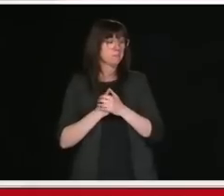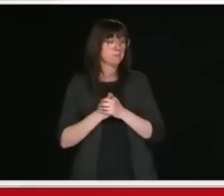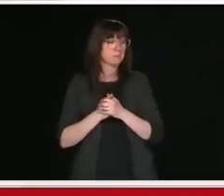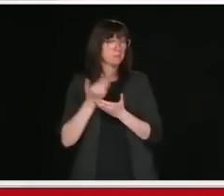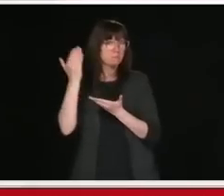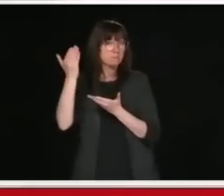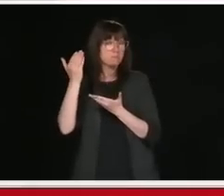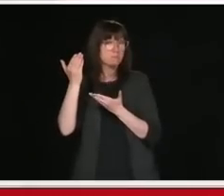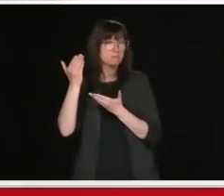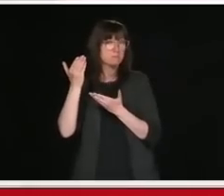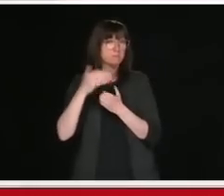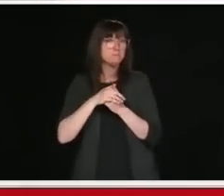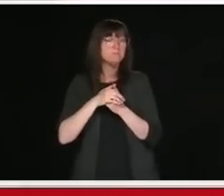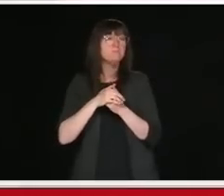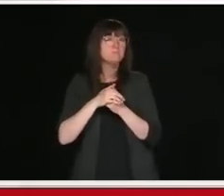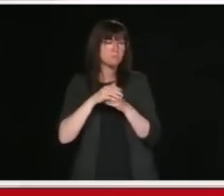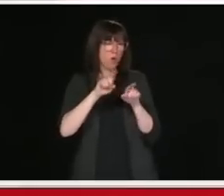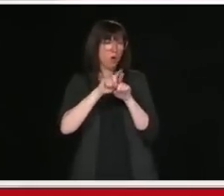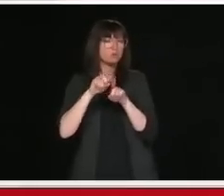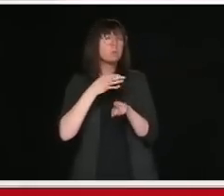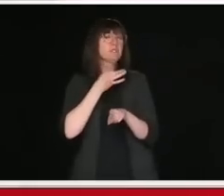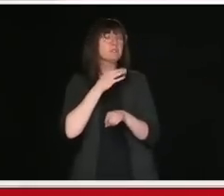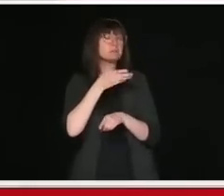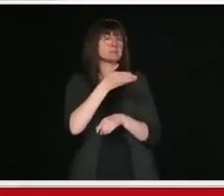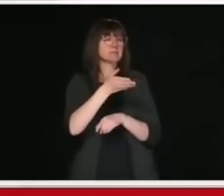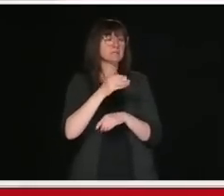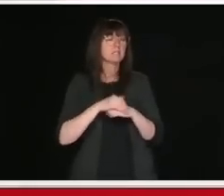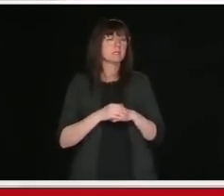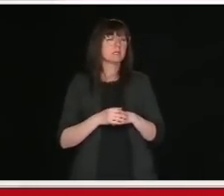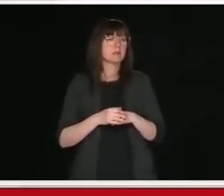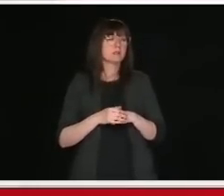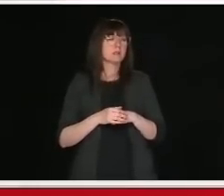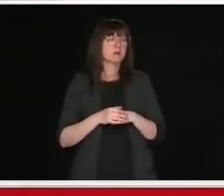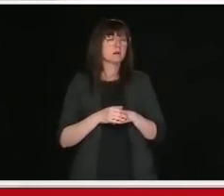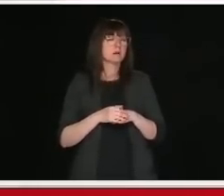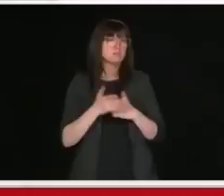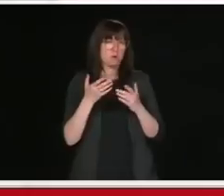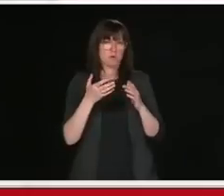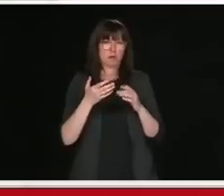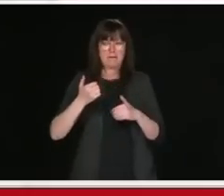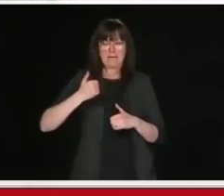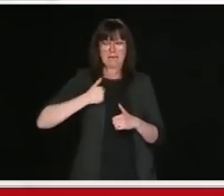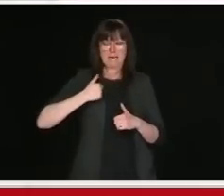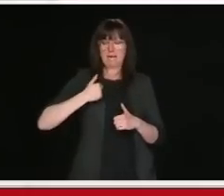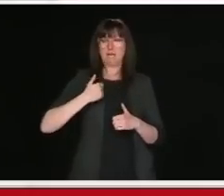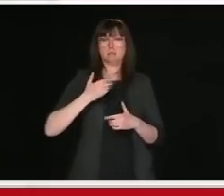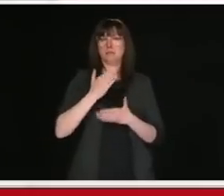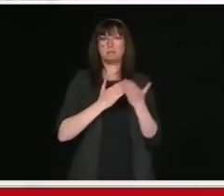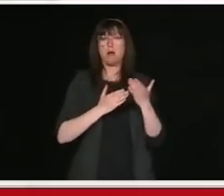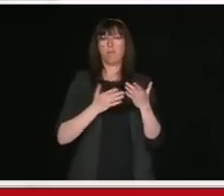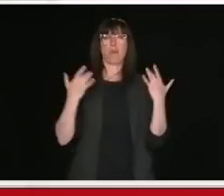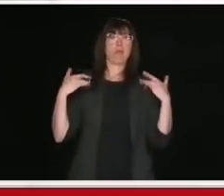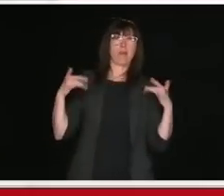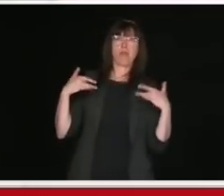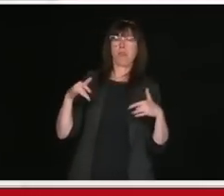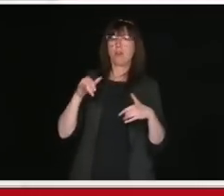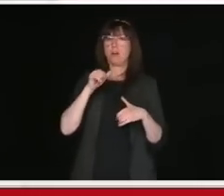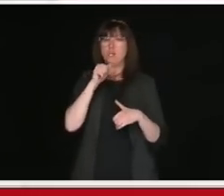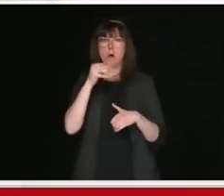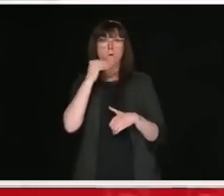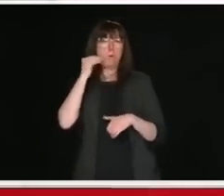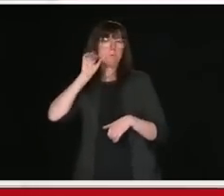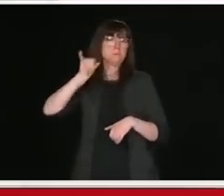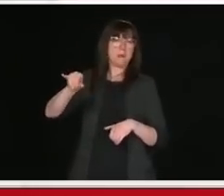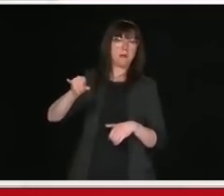I'm also wondering if you're talking about Canadians not staying home, that some are, but there are still too many that are not. Does Canada have the ability, and